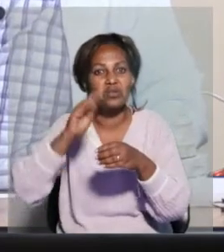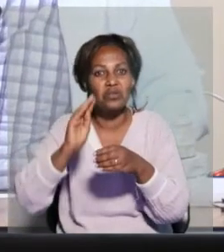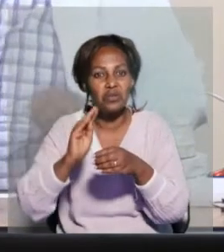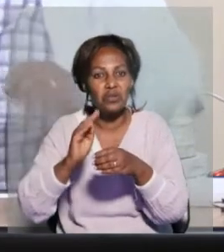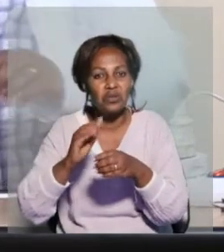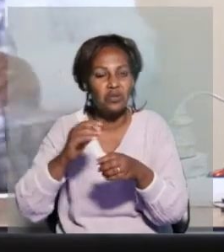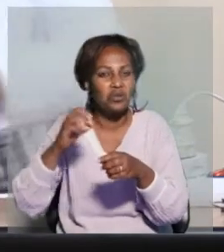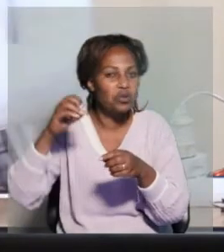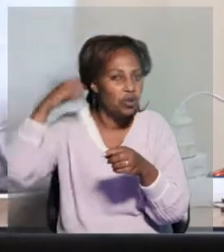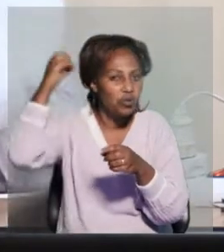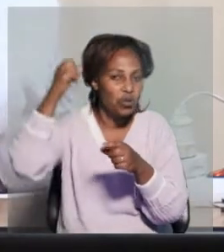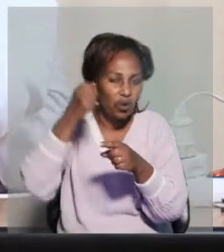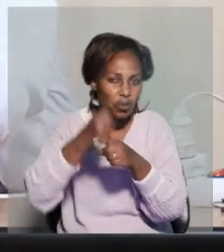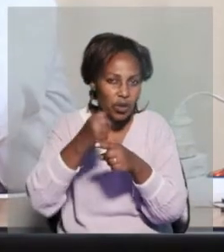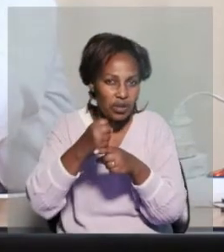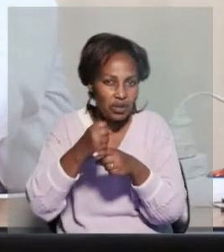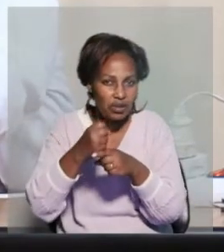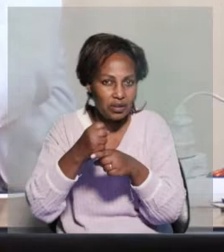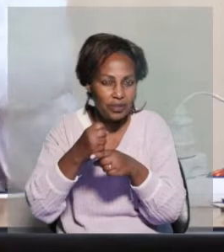panel.